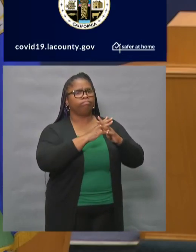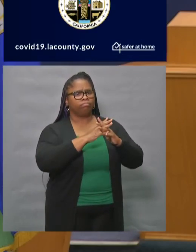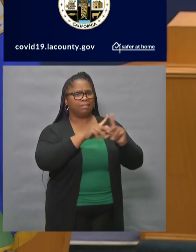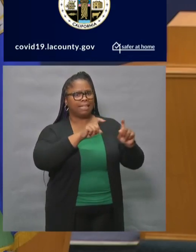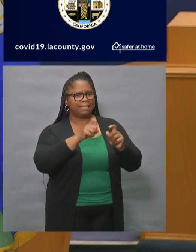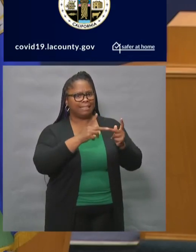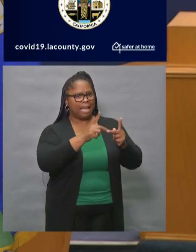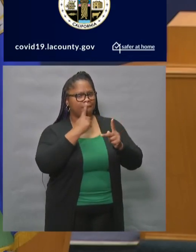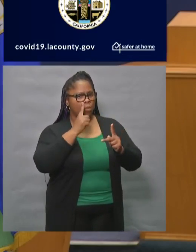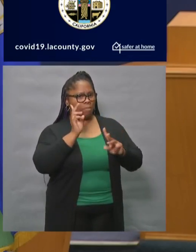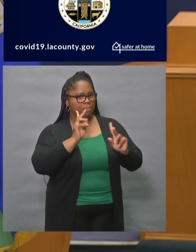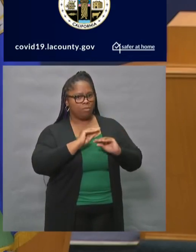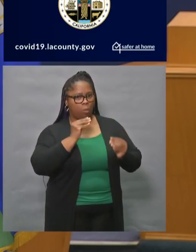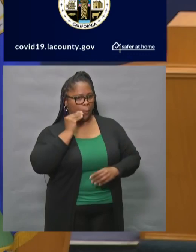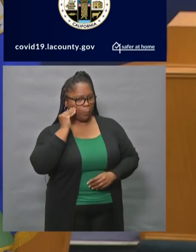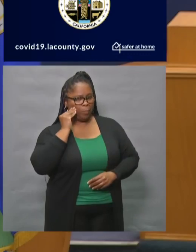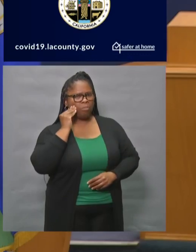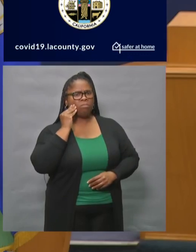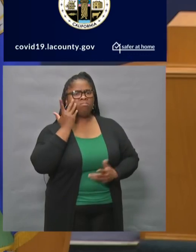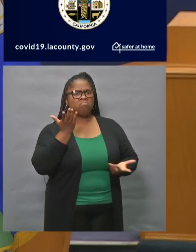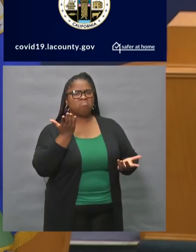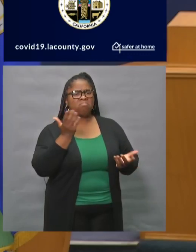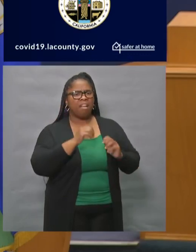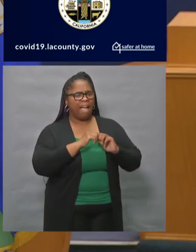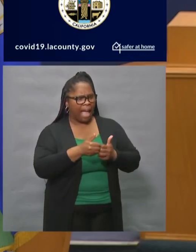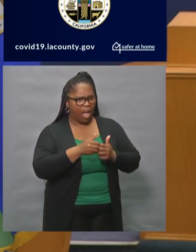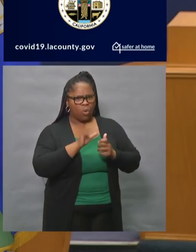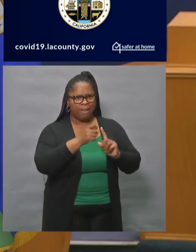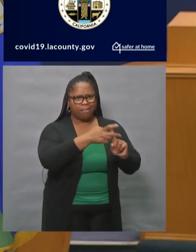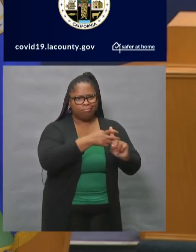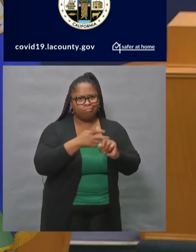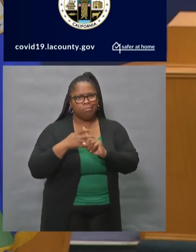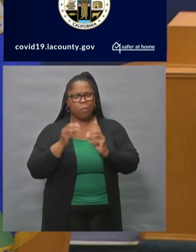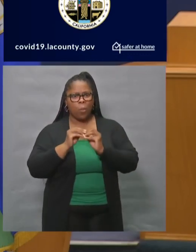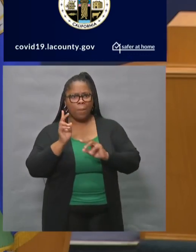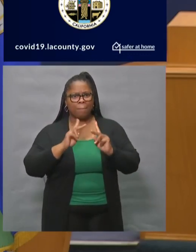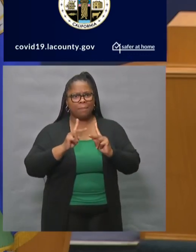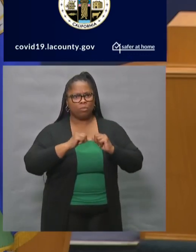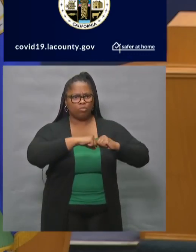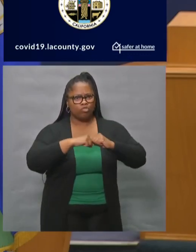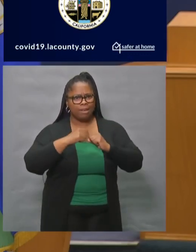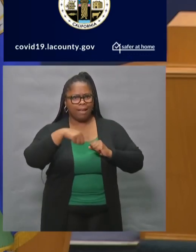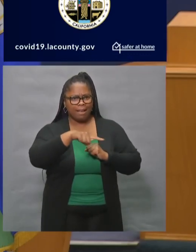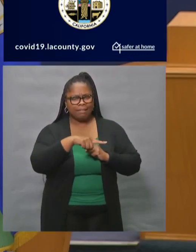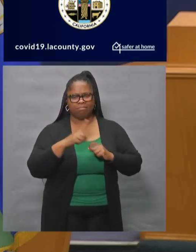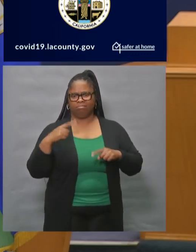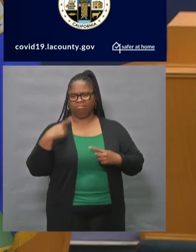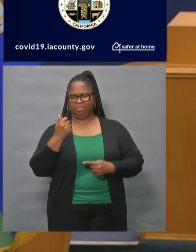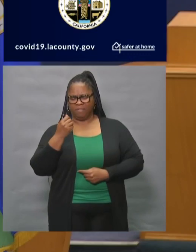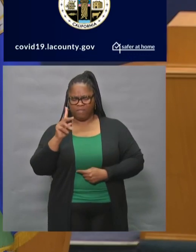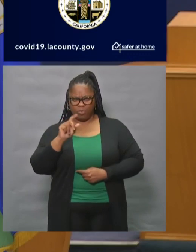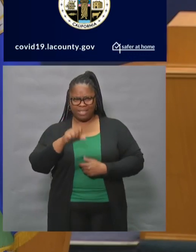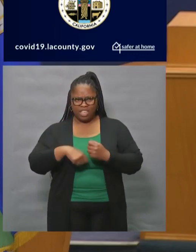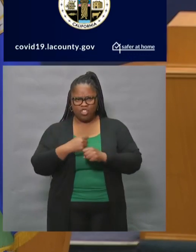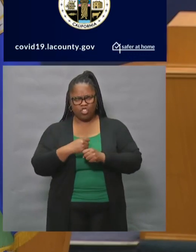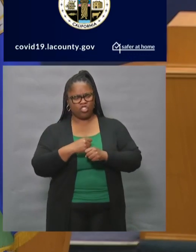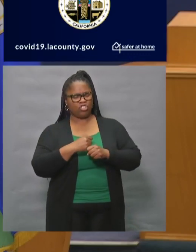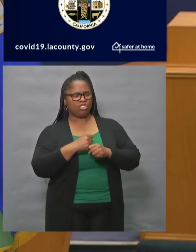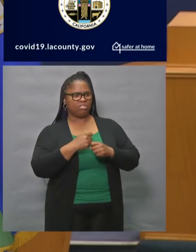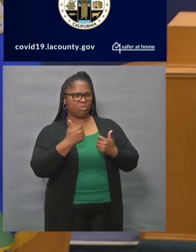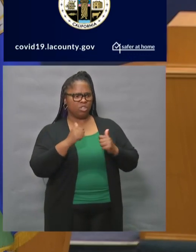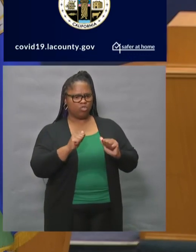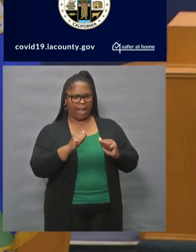population. So I want to ask, how do you get more homeless people to come for testing? In the past years, when workers have had to get the homeless to agree to